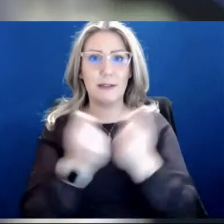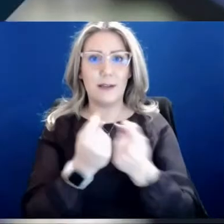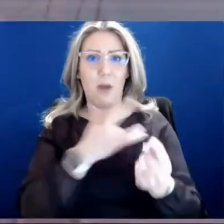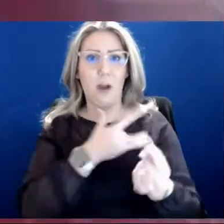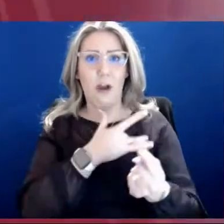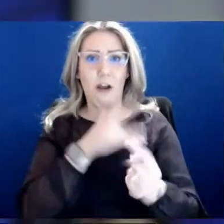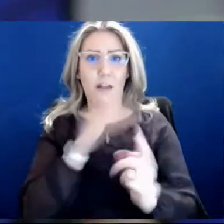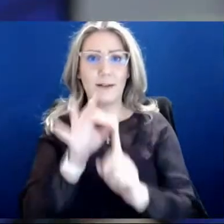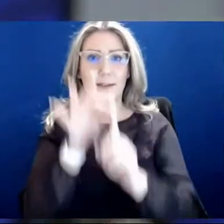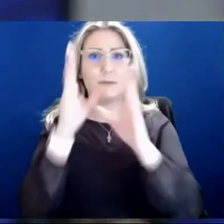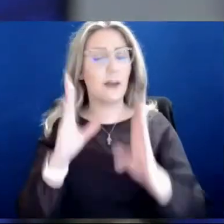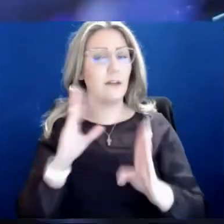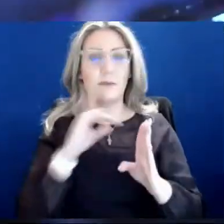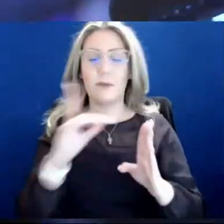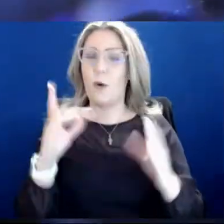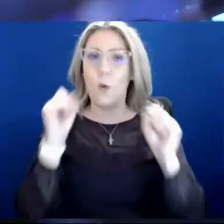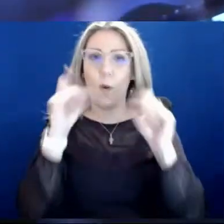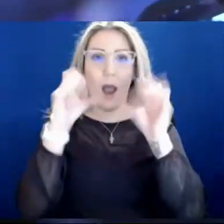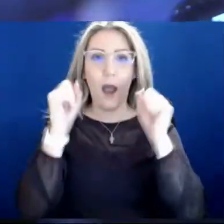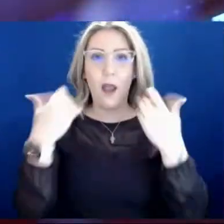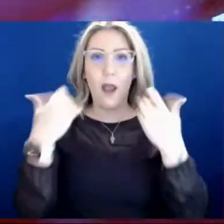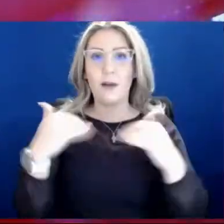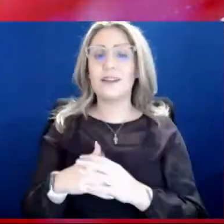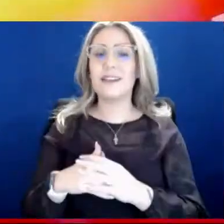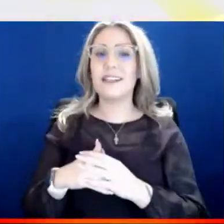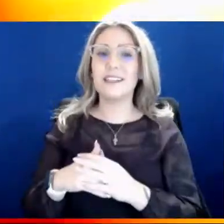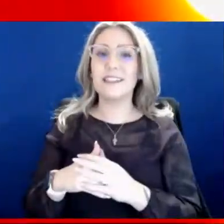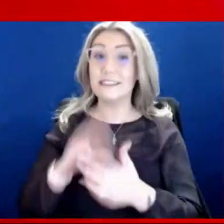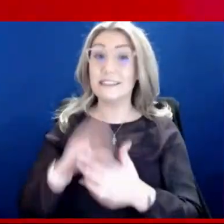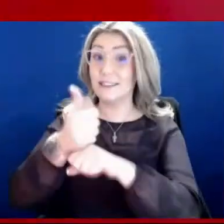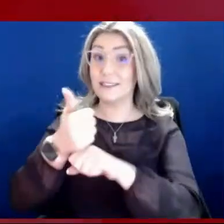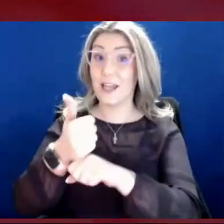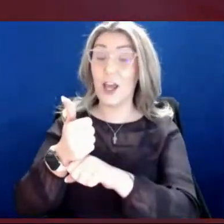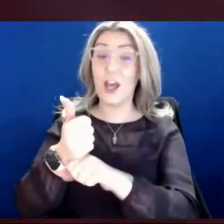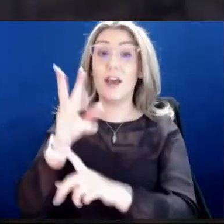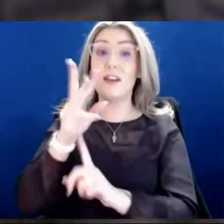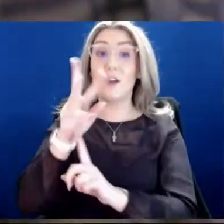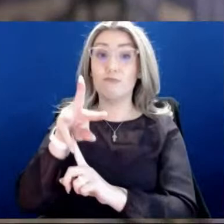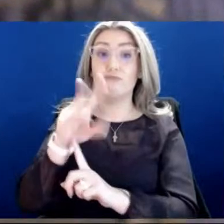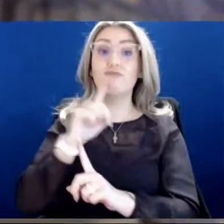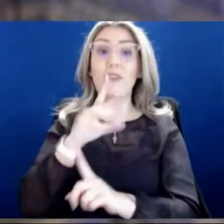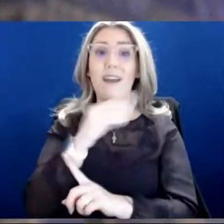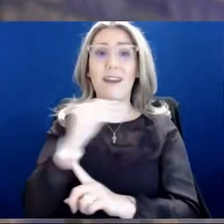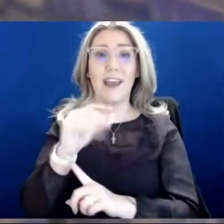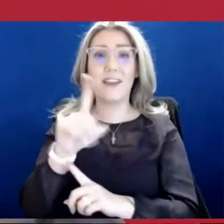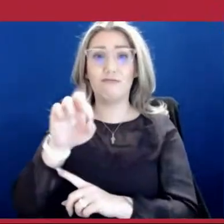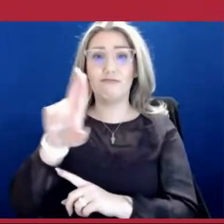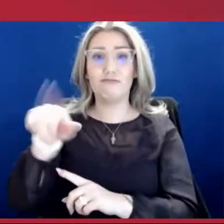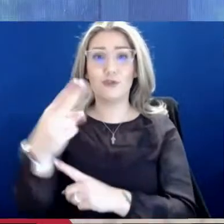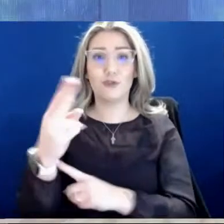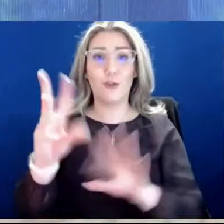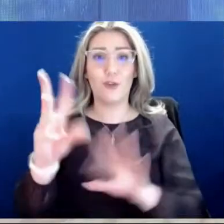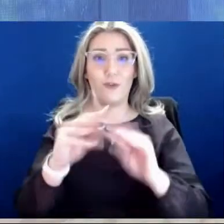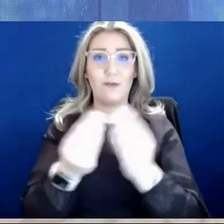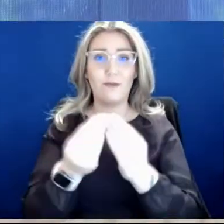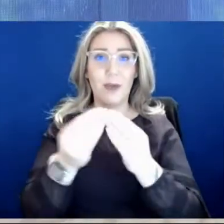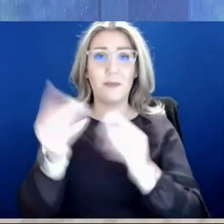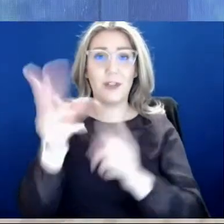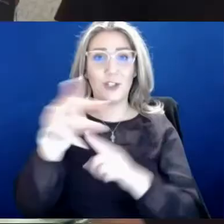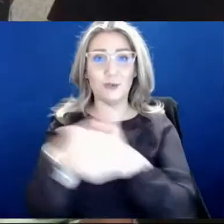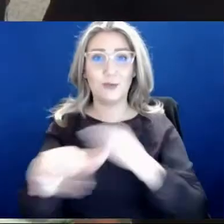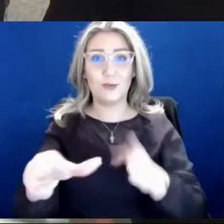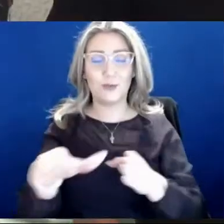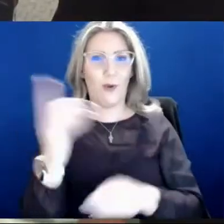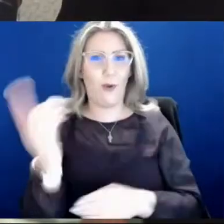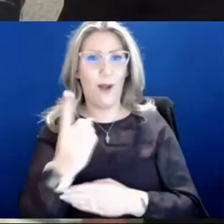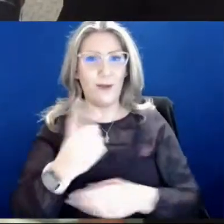just unreal. Stand by to set up show. And the Dolph C. Simons Jr. Family Broadcast Studio. Roll it. Always makes you feel like you're the